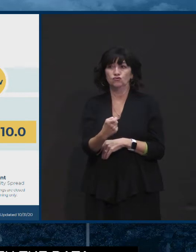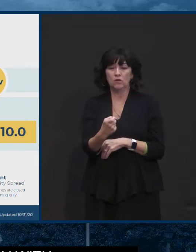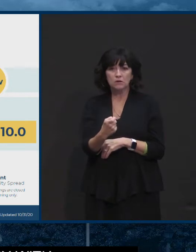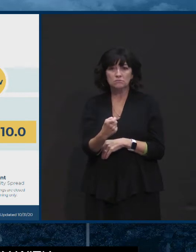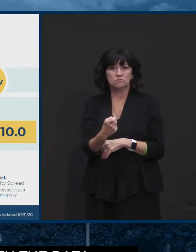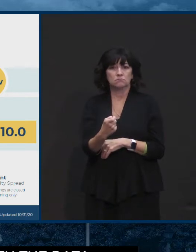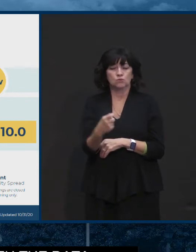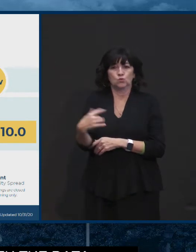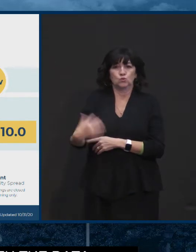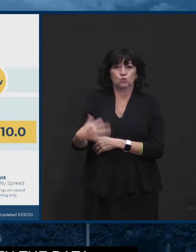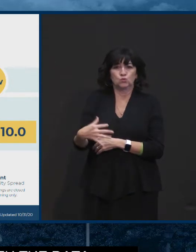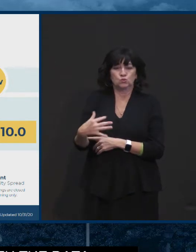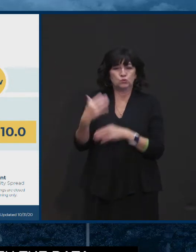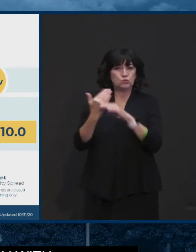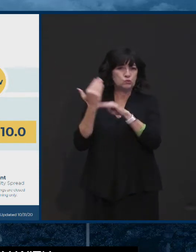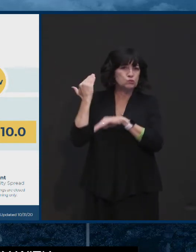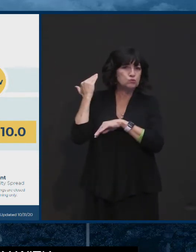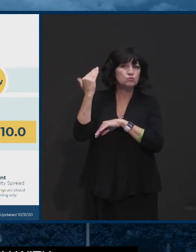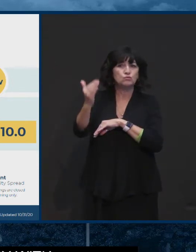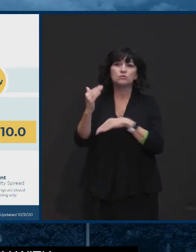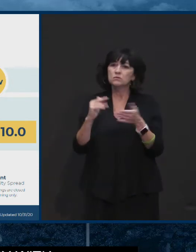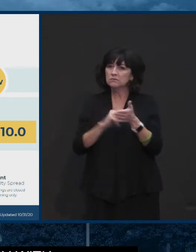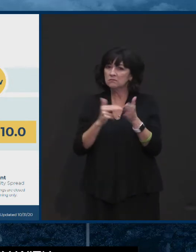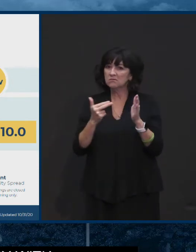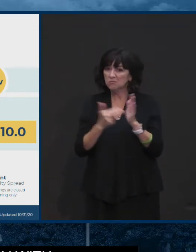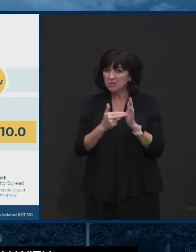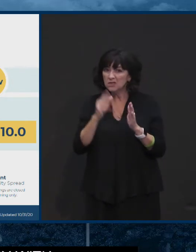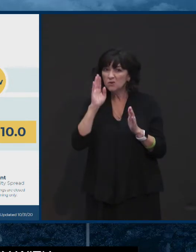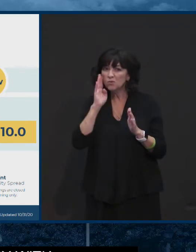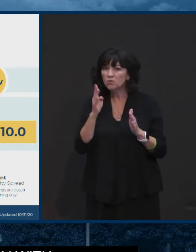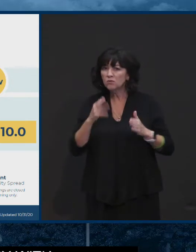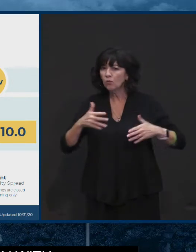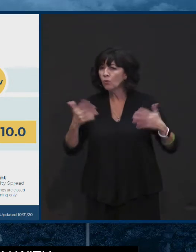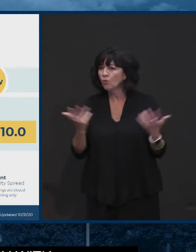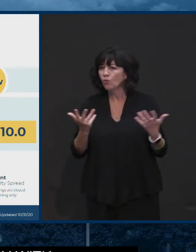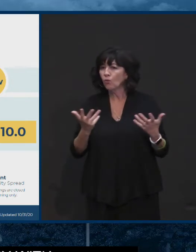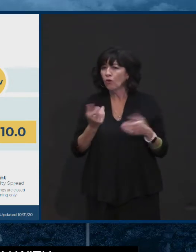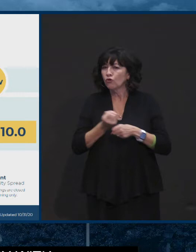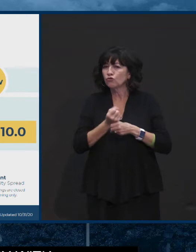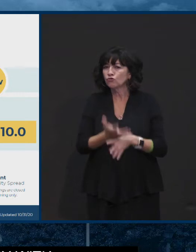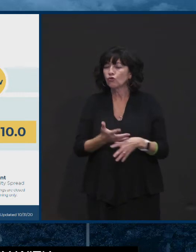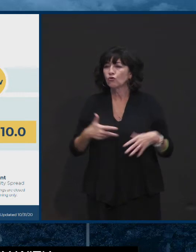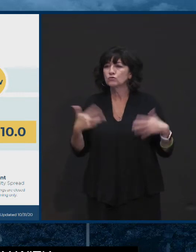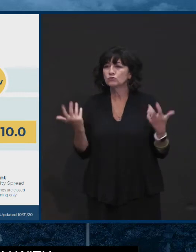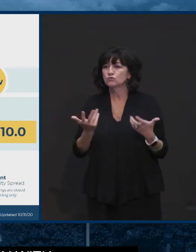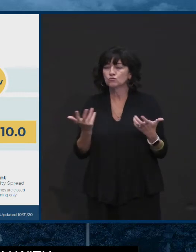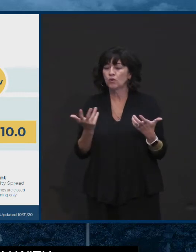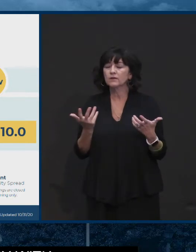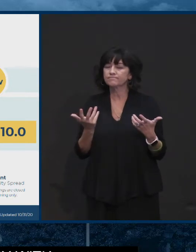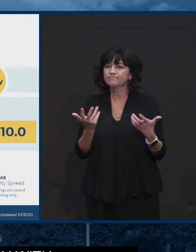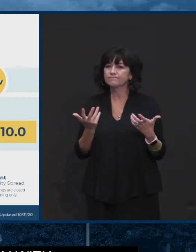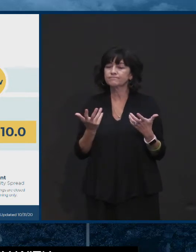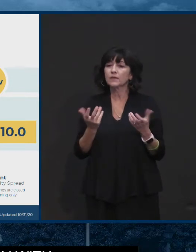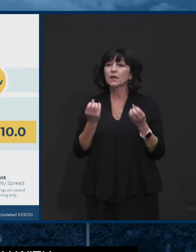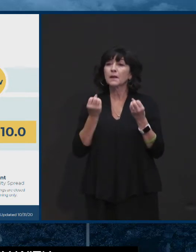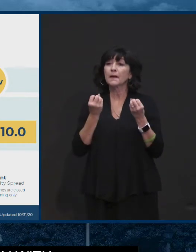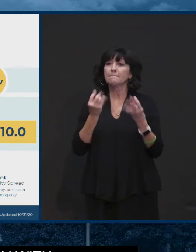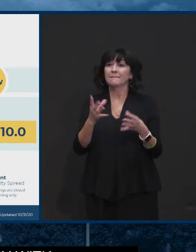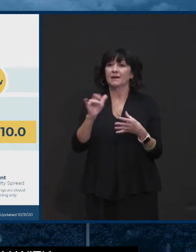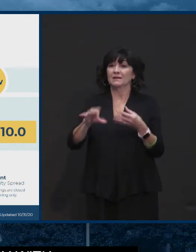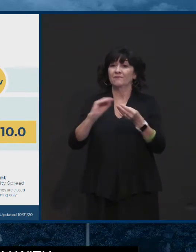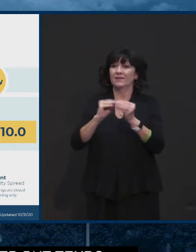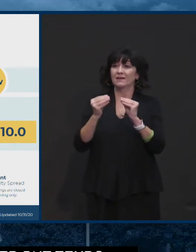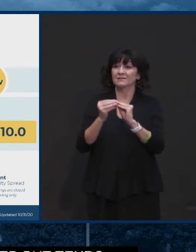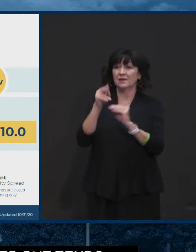over another, although it tends to be, as I said, higher cases in the lower part of our state, particularly in Sussex County. That's where